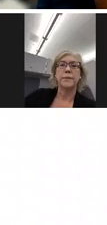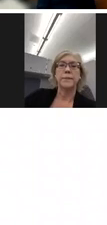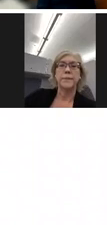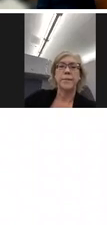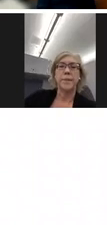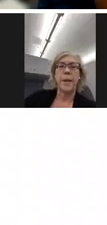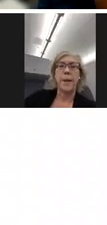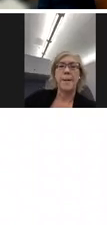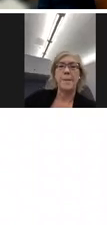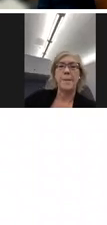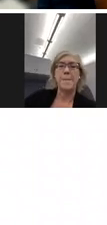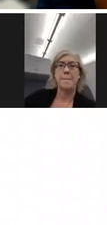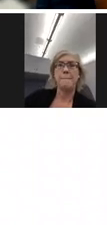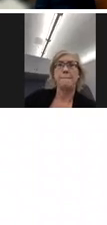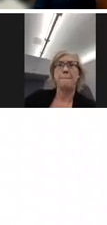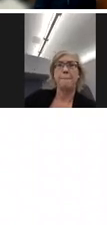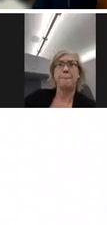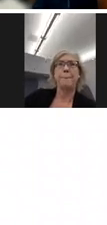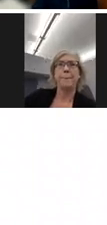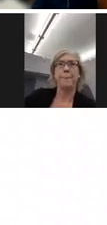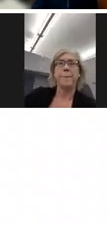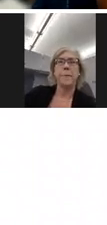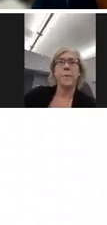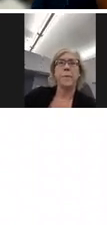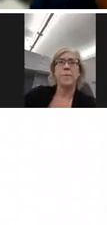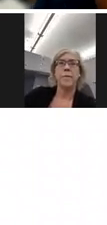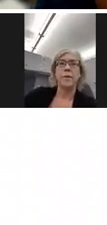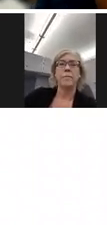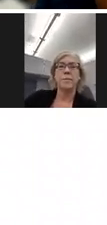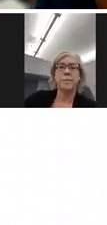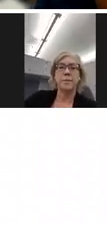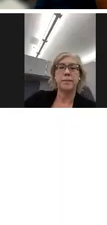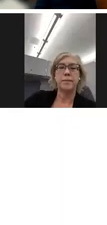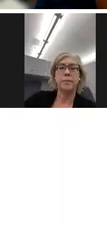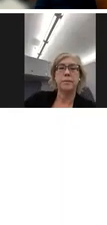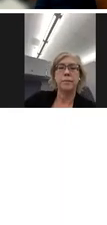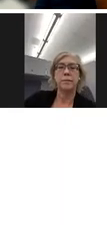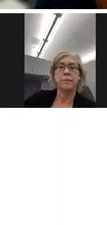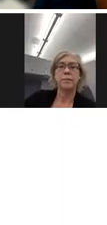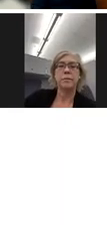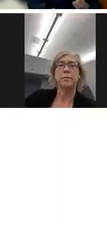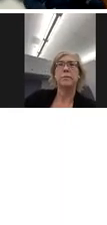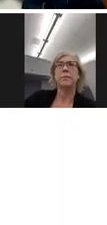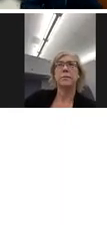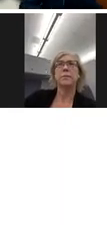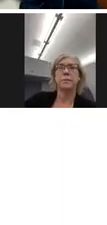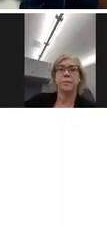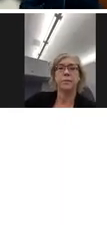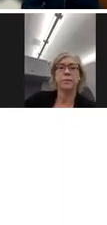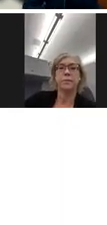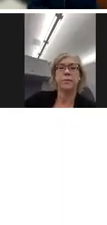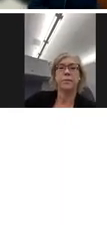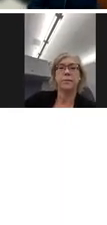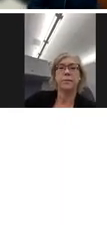employment type of job they want to get. We do interviews, orientations, and recruitment space.